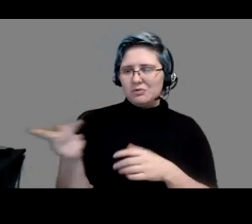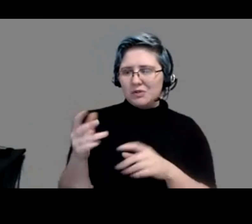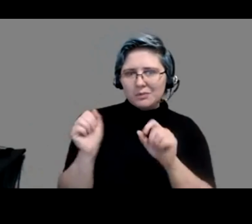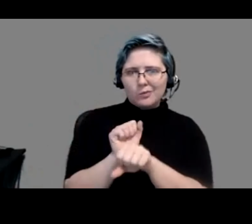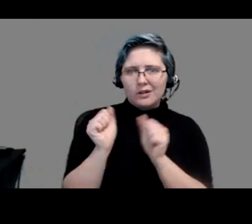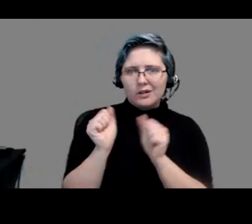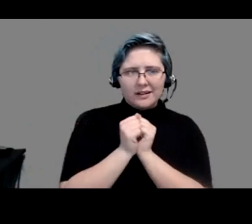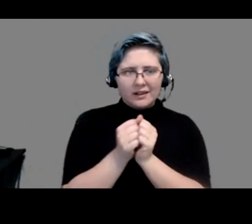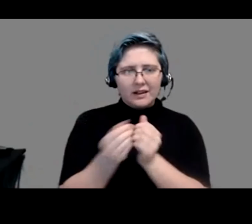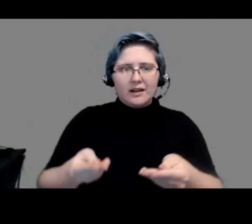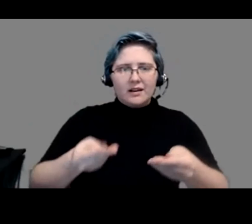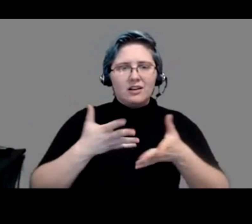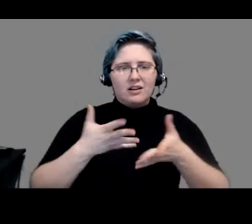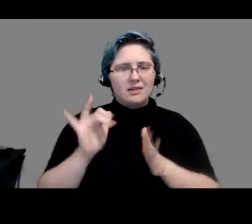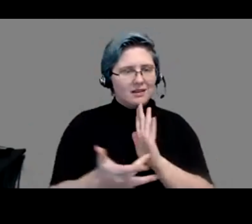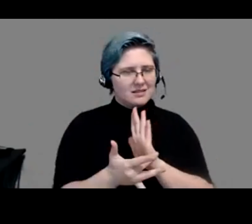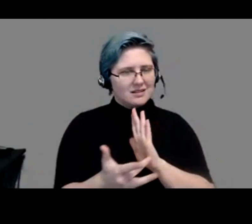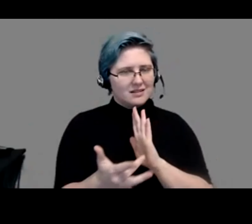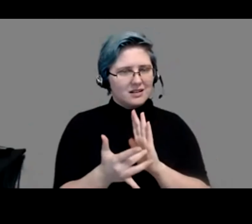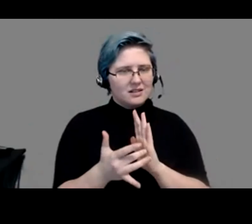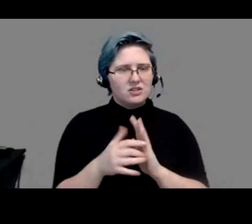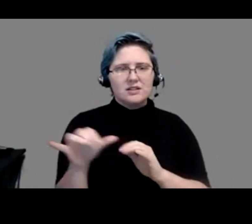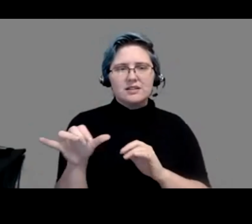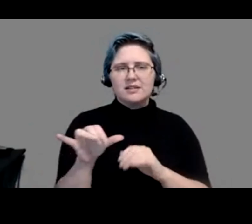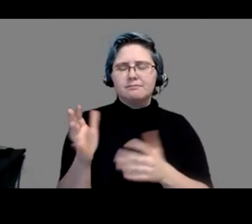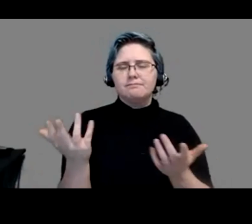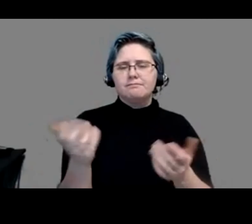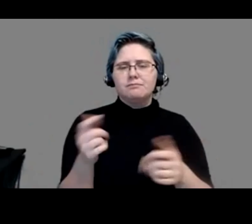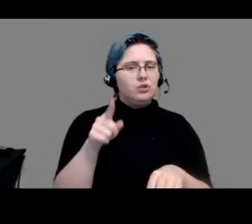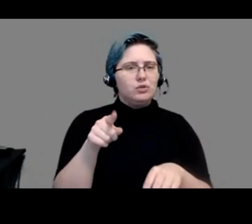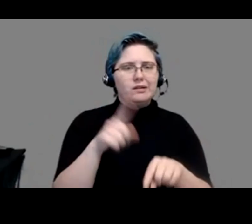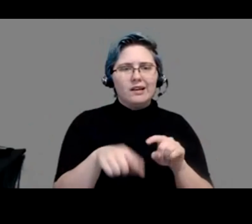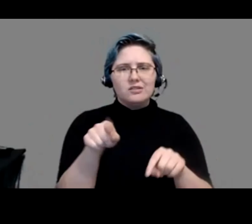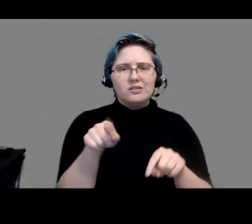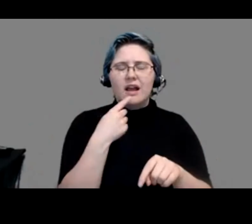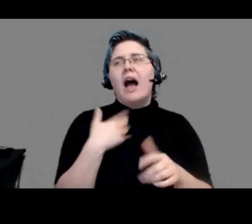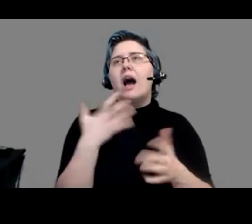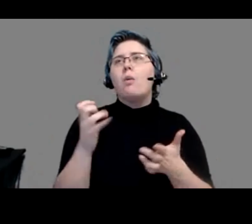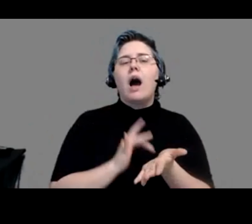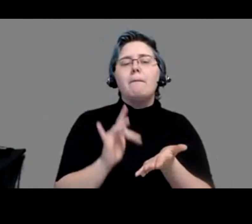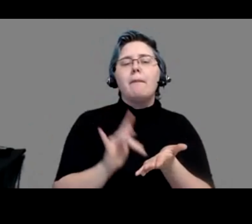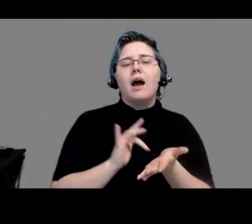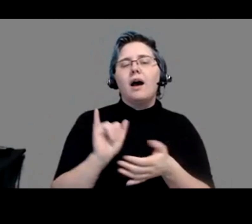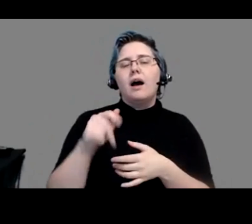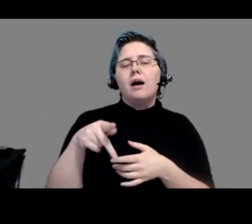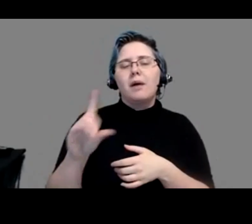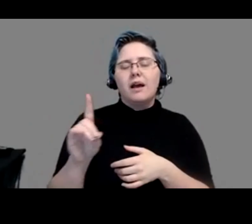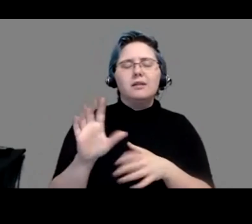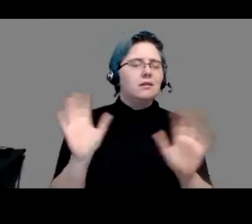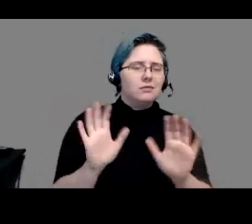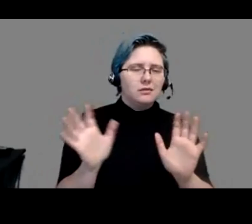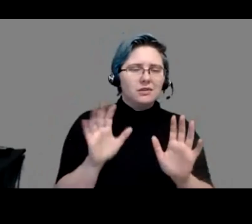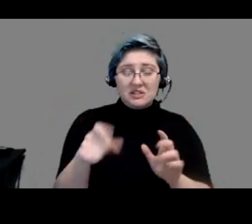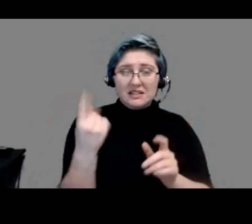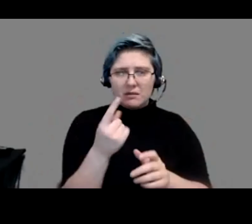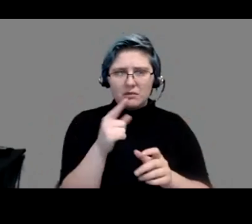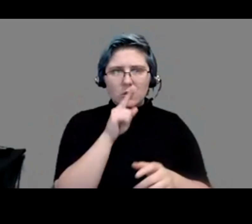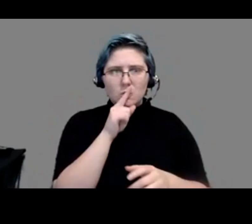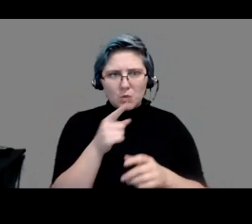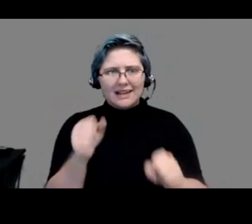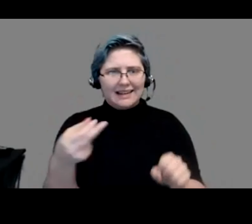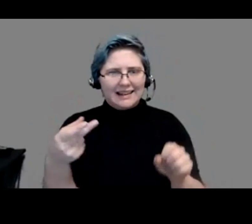to give me those technologies. Like, you can't just say, I want an iPad. You got to get something that's really